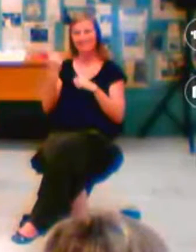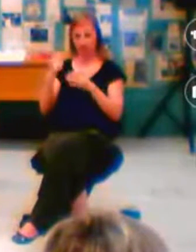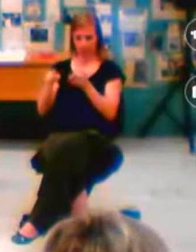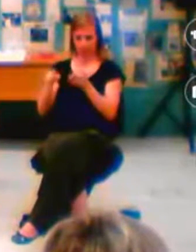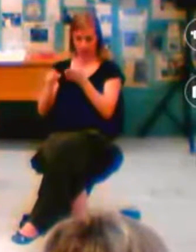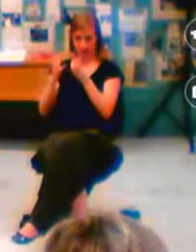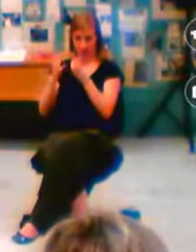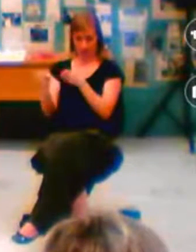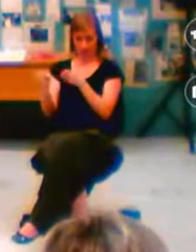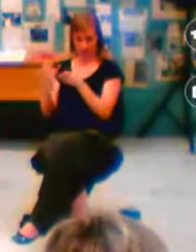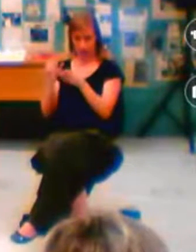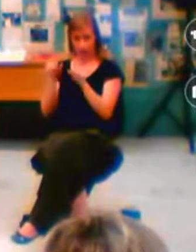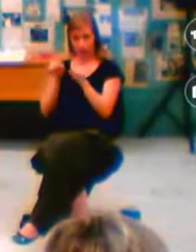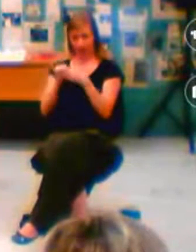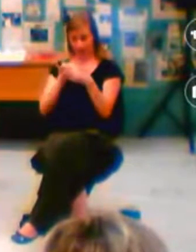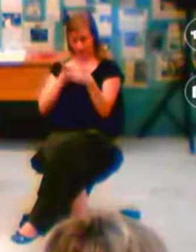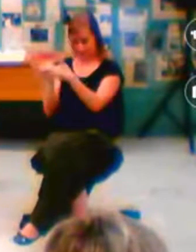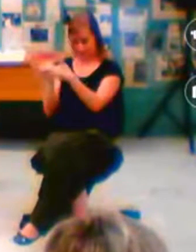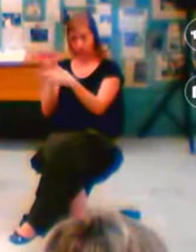$4.5 billion.